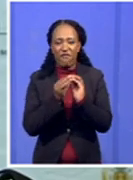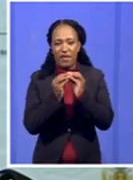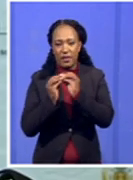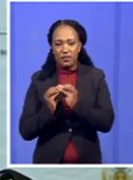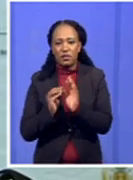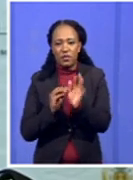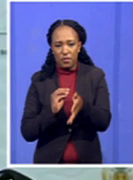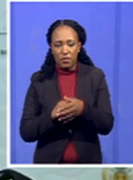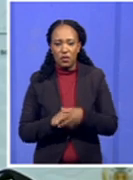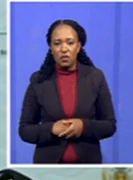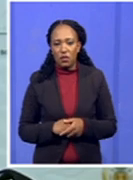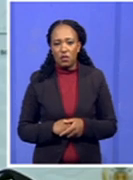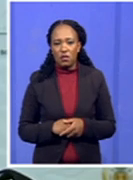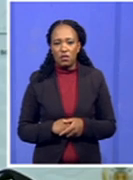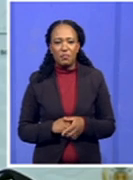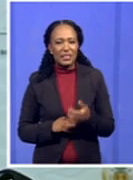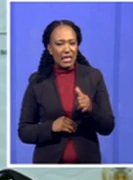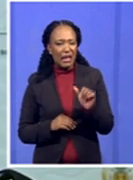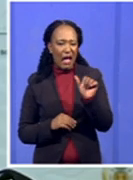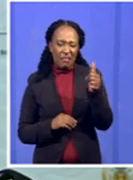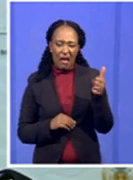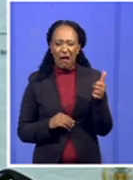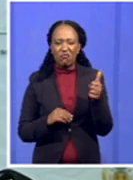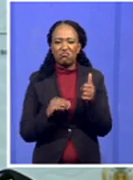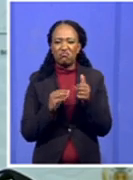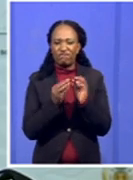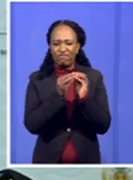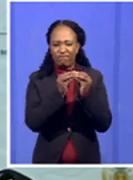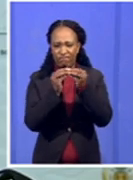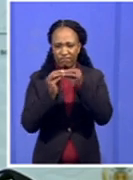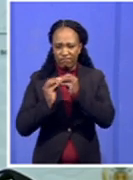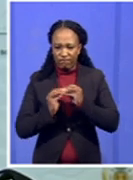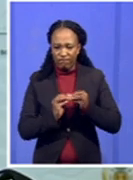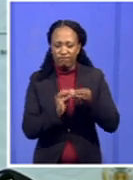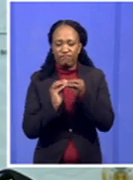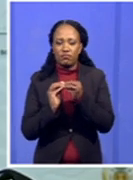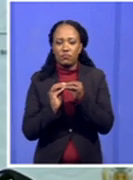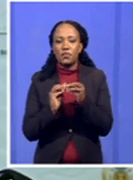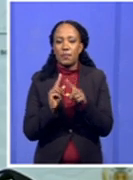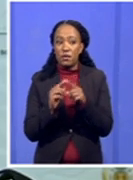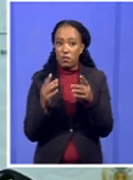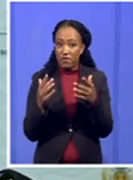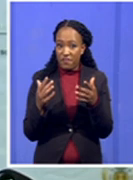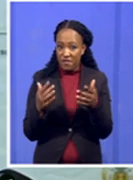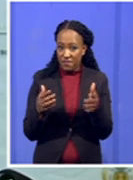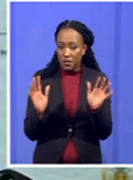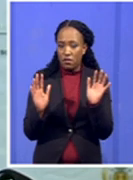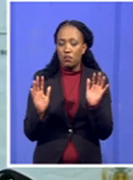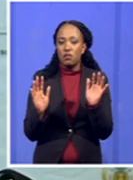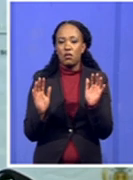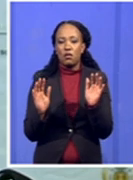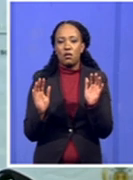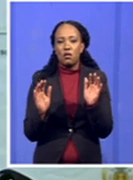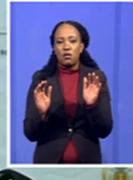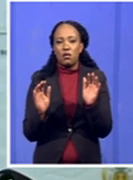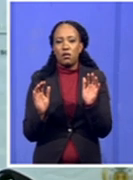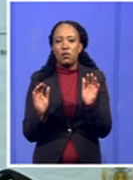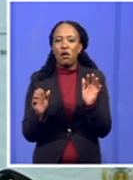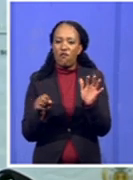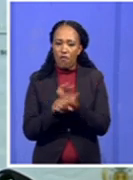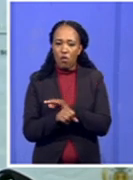still be the recalibration and other aspects which need to be done, but once that is done, then the full